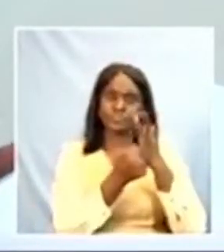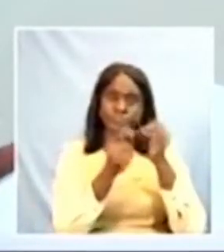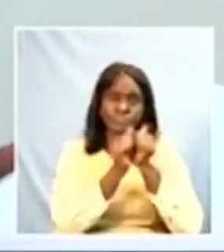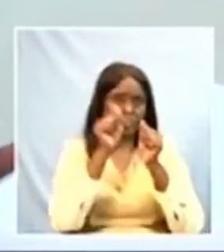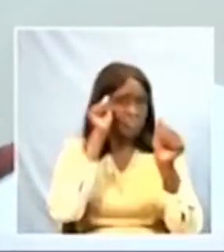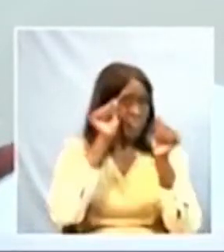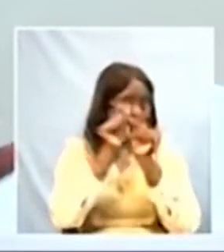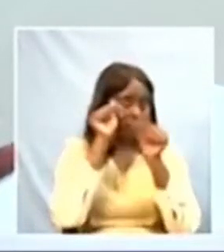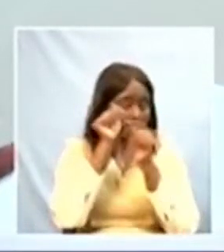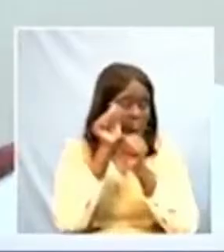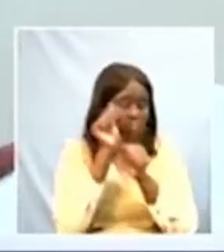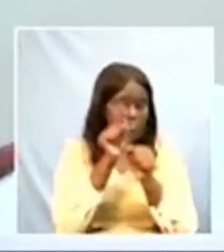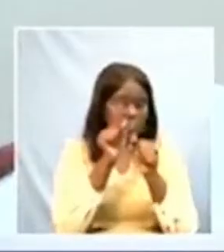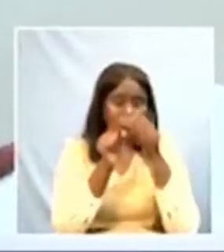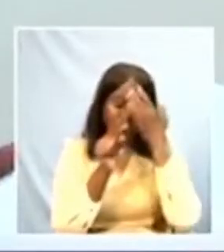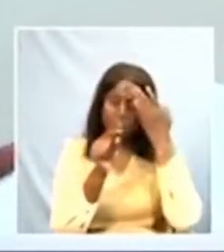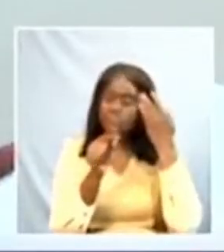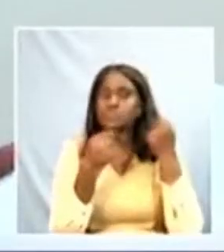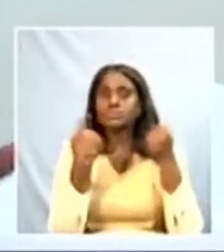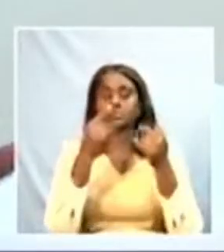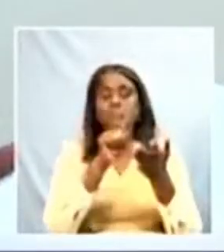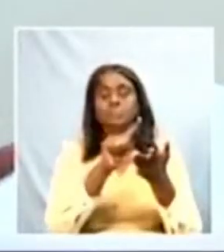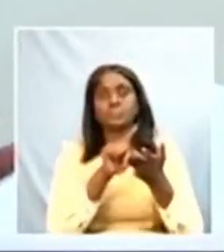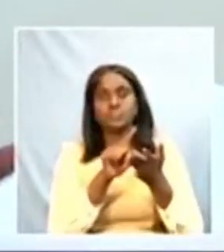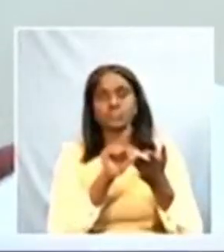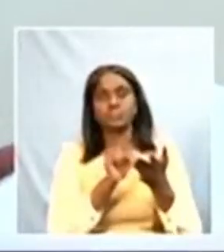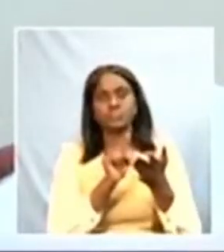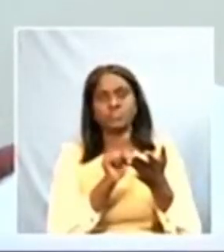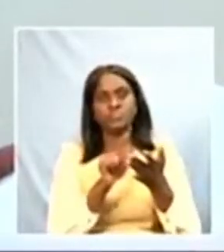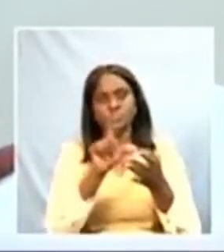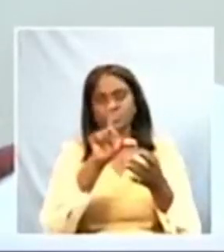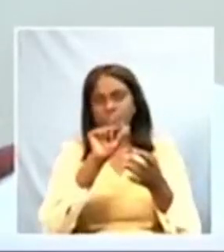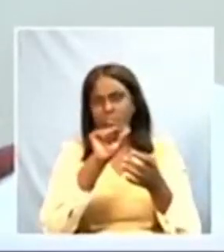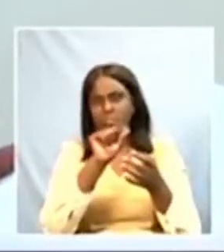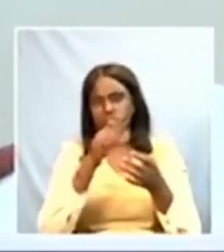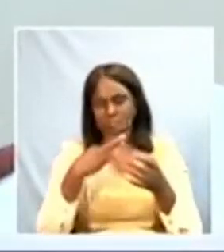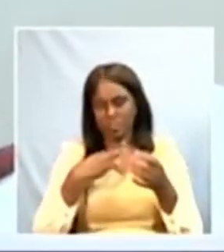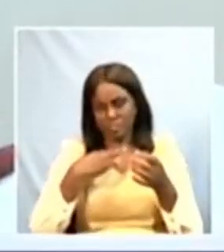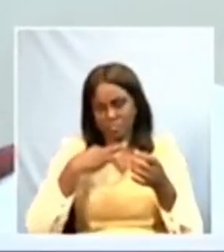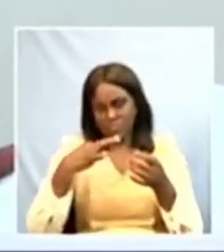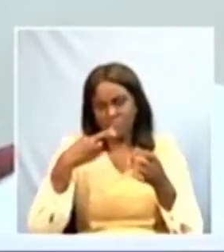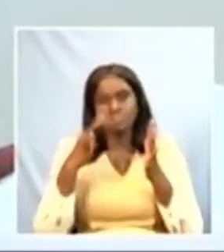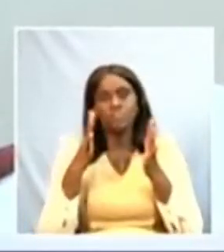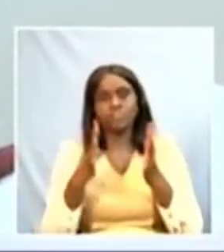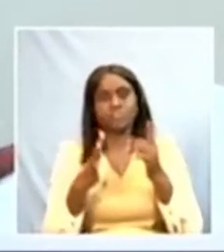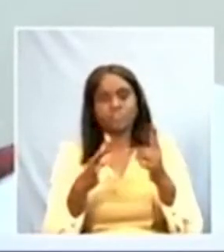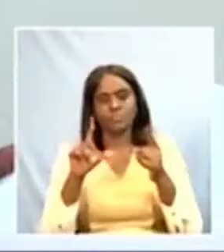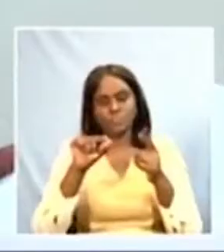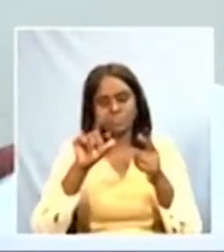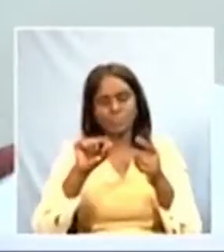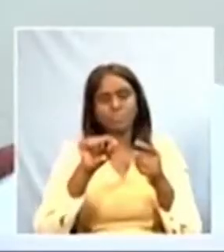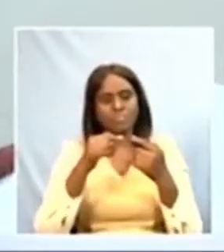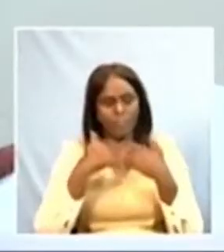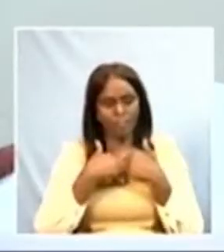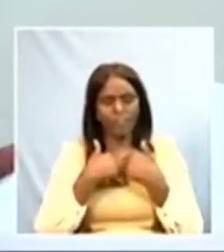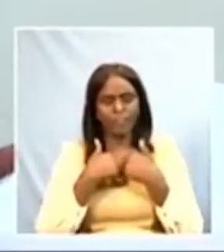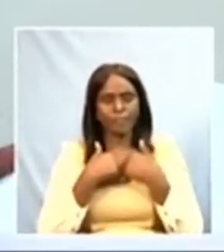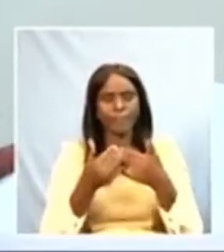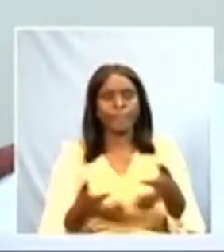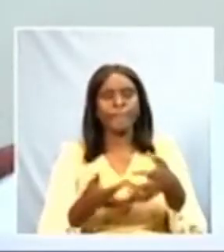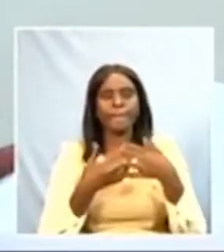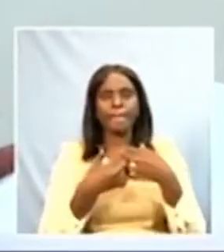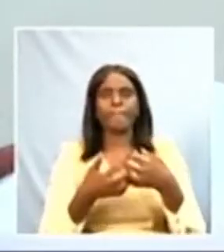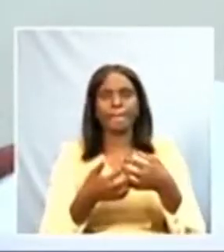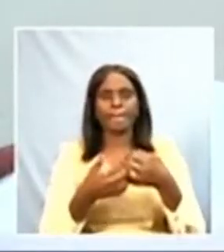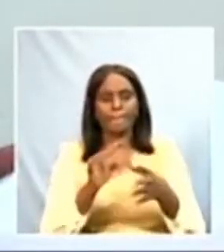agreement for the loans, 20 applicants procured